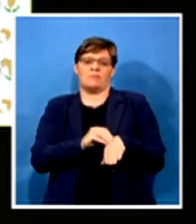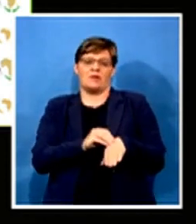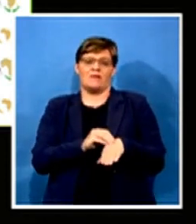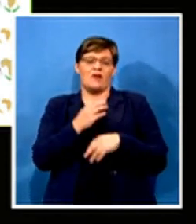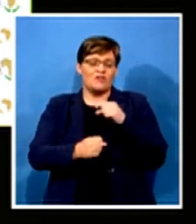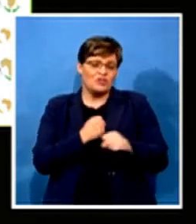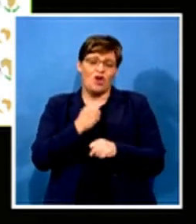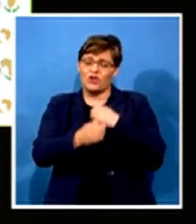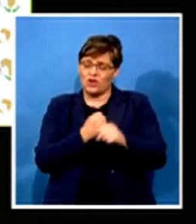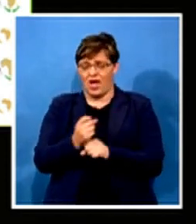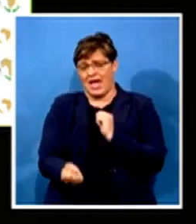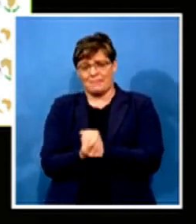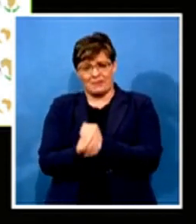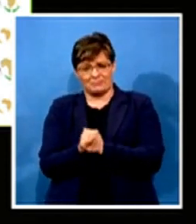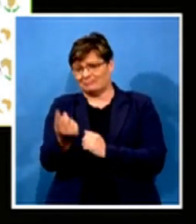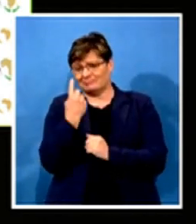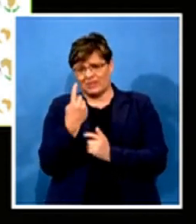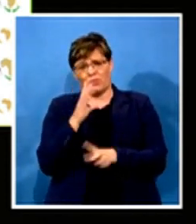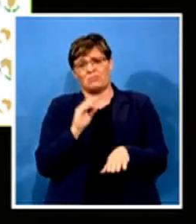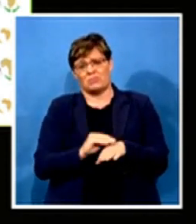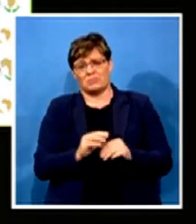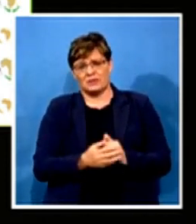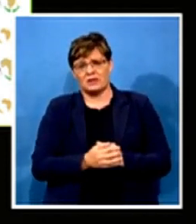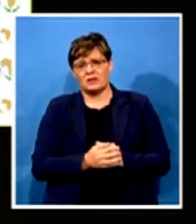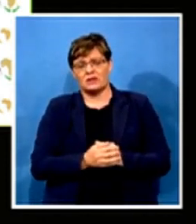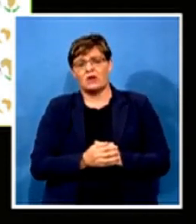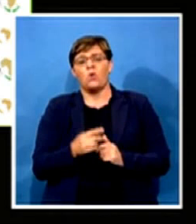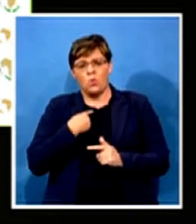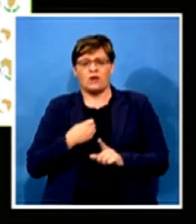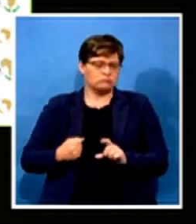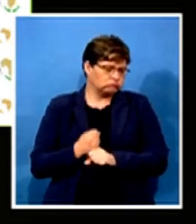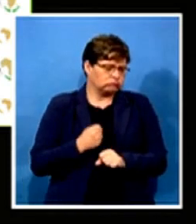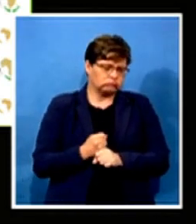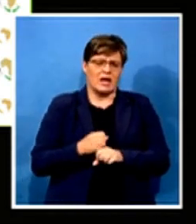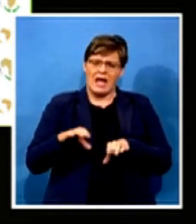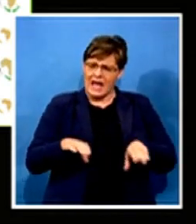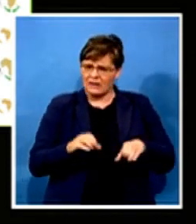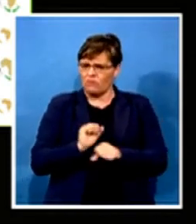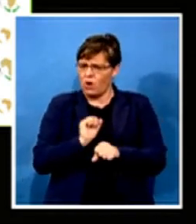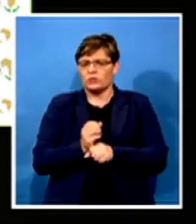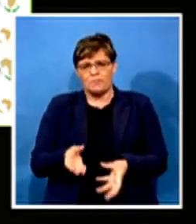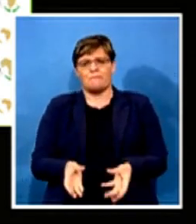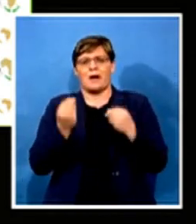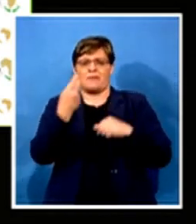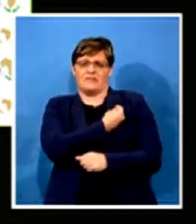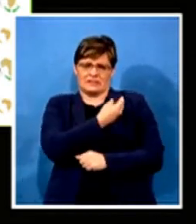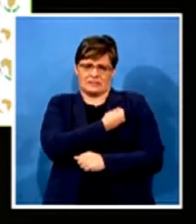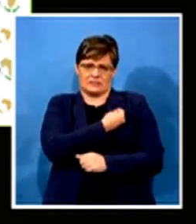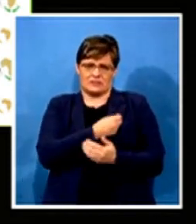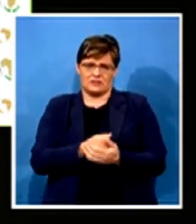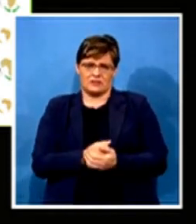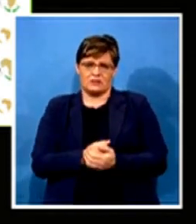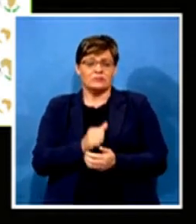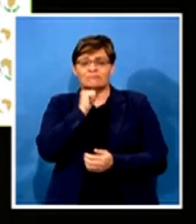the continent has been busy, actively working to secure vaccines. With respect to the timeline, I've always maintained that we